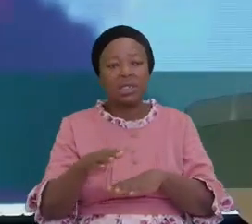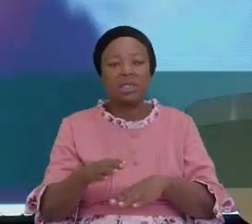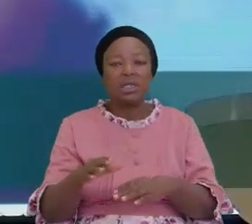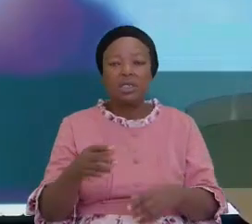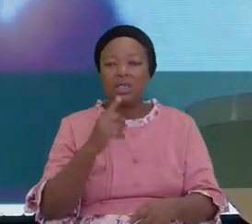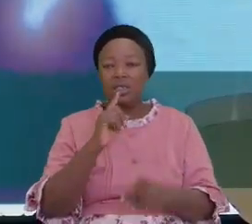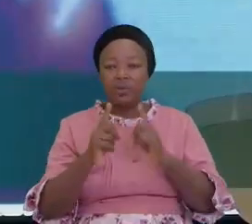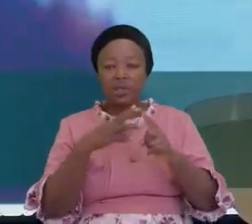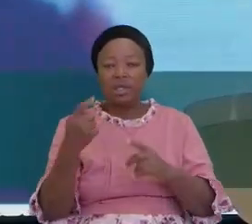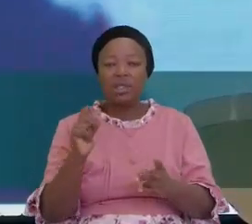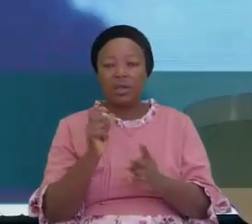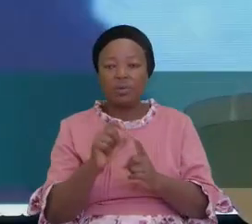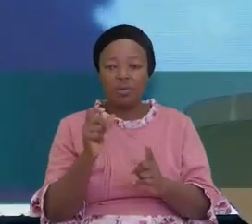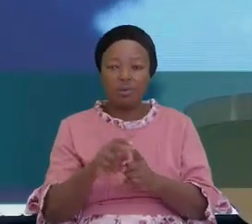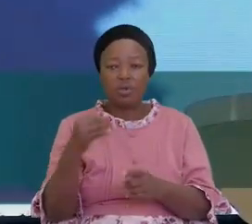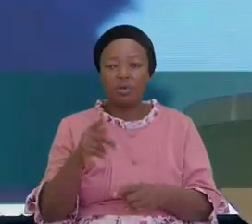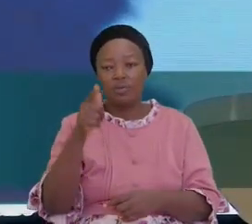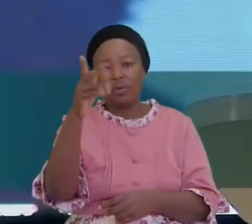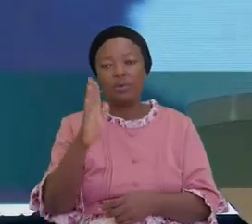the words of God.